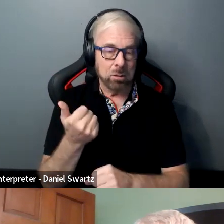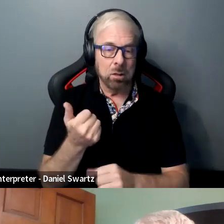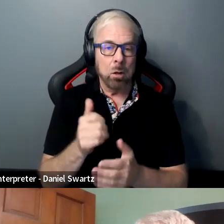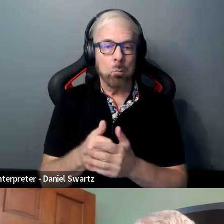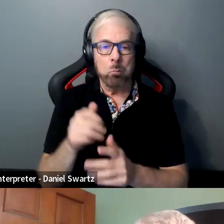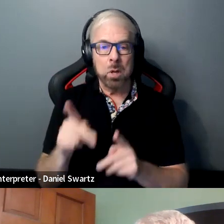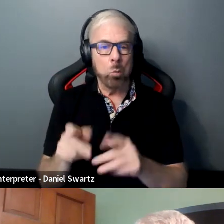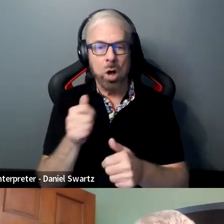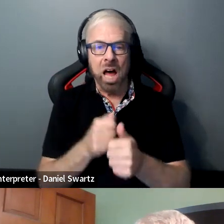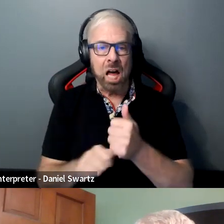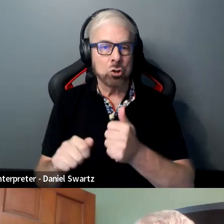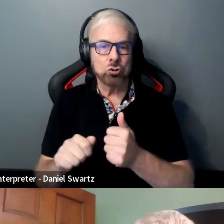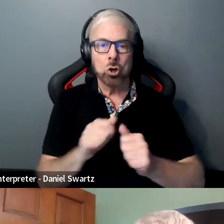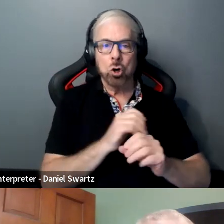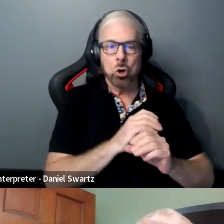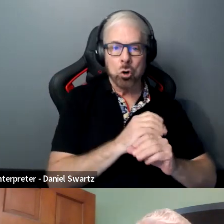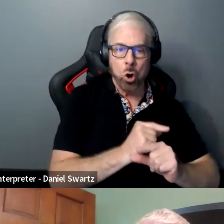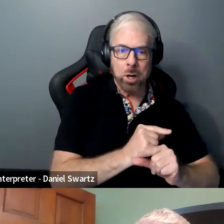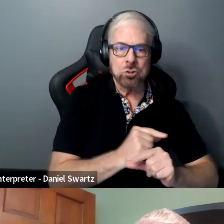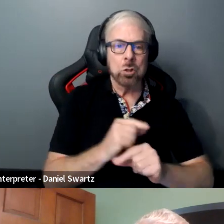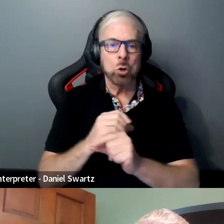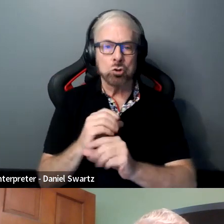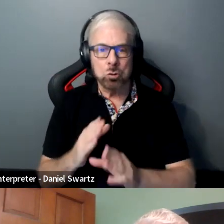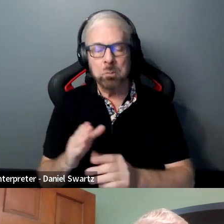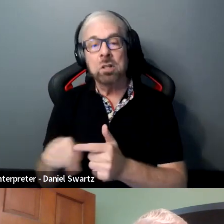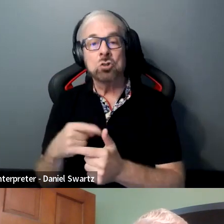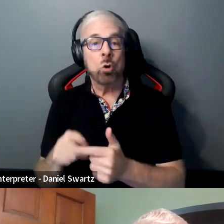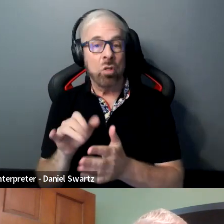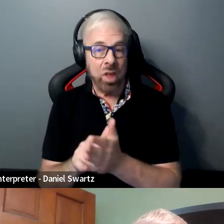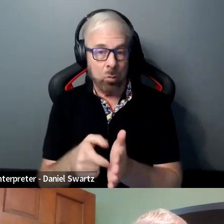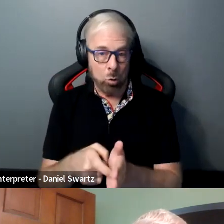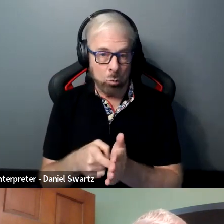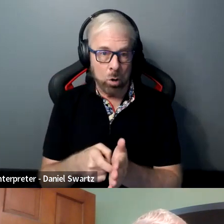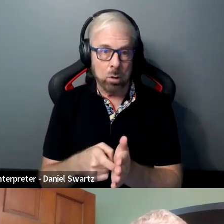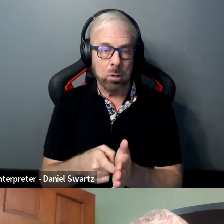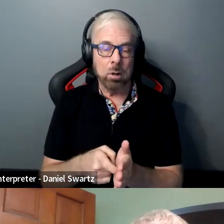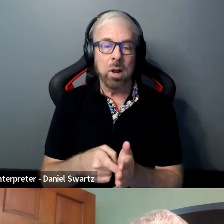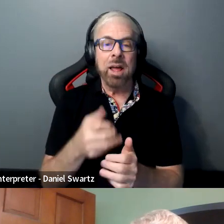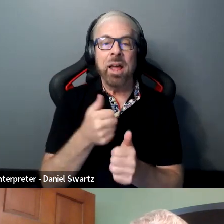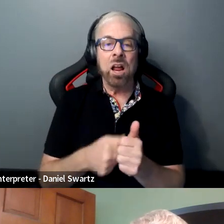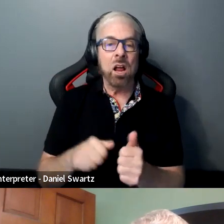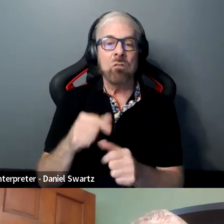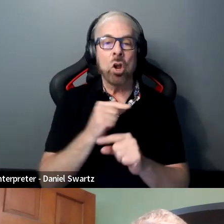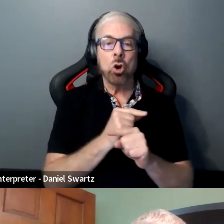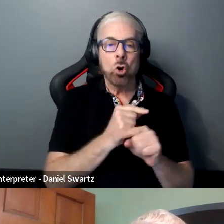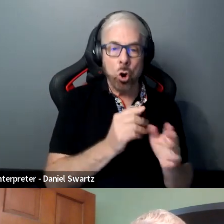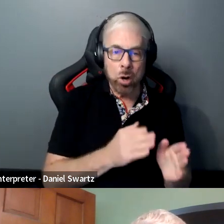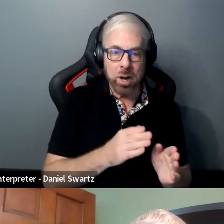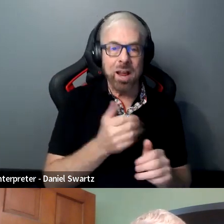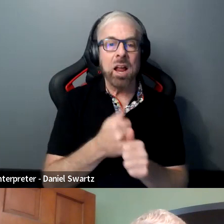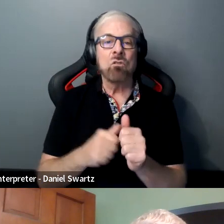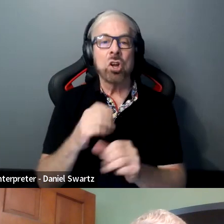under guardianship and conservatorship. So it requires every guardian and every